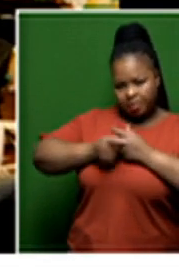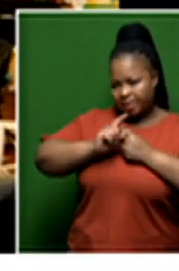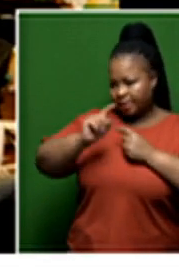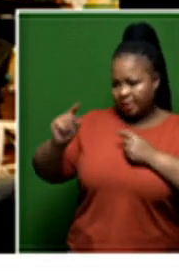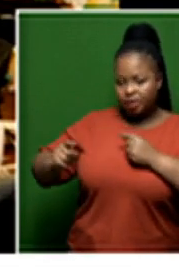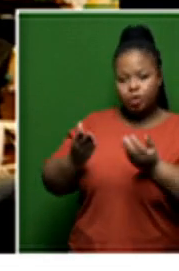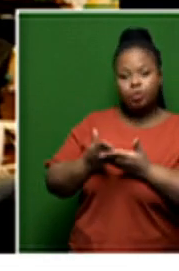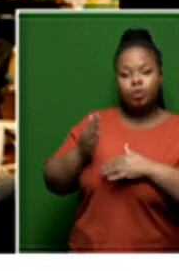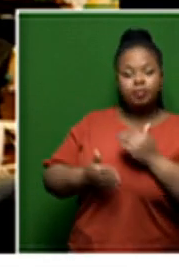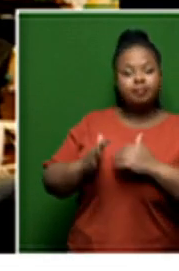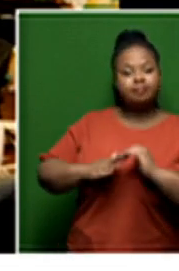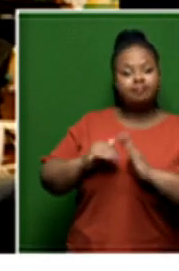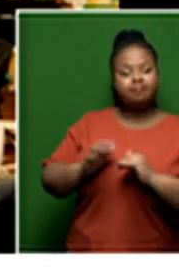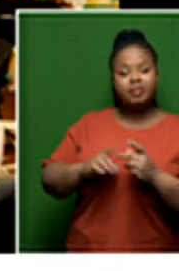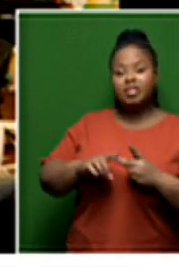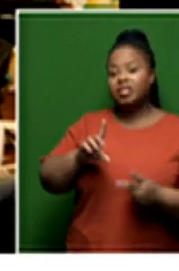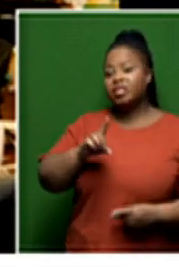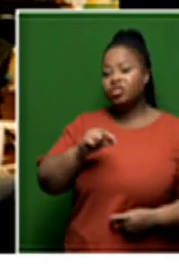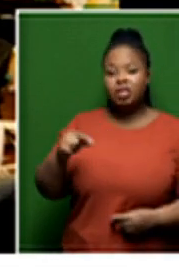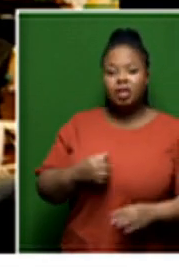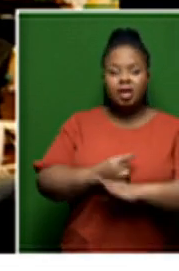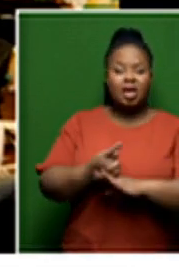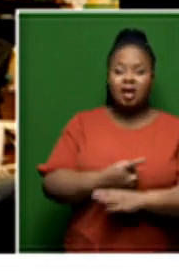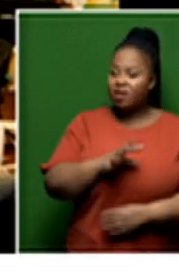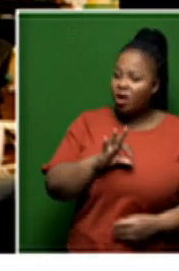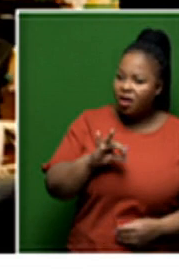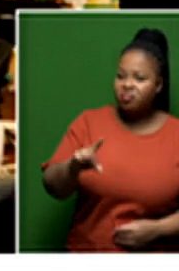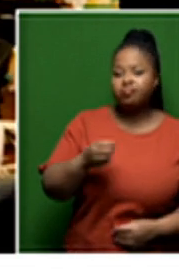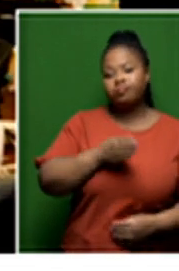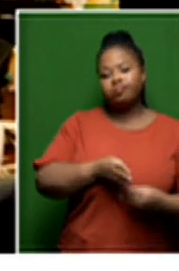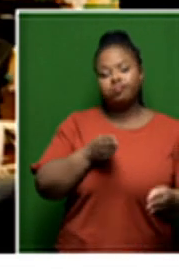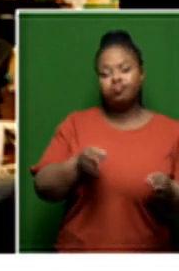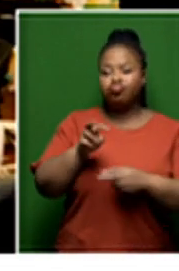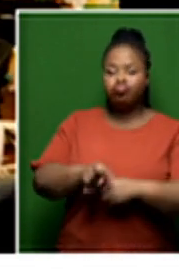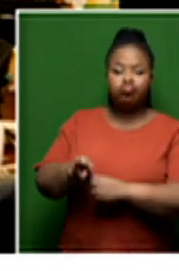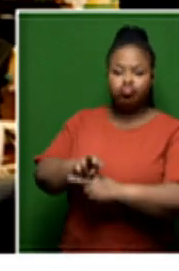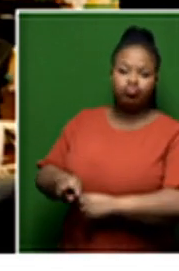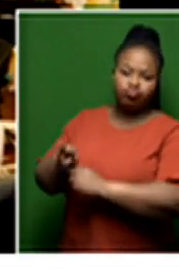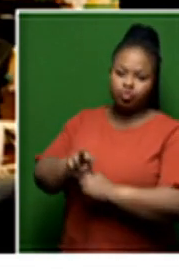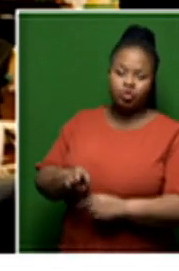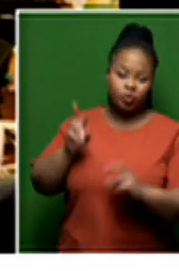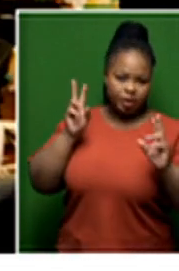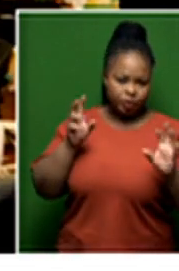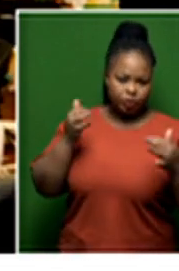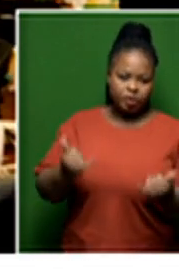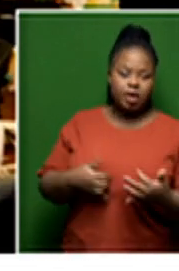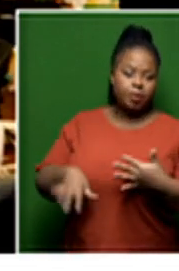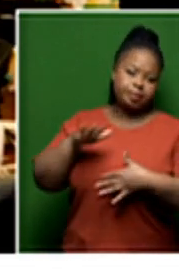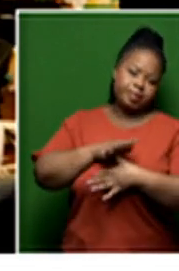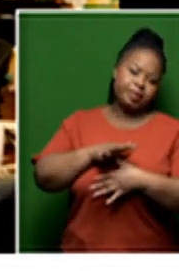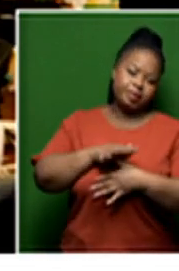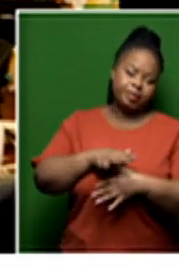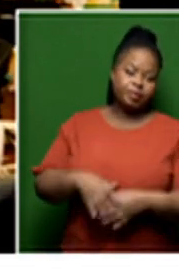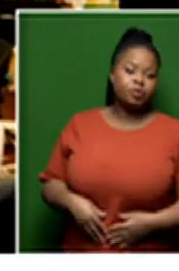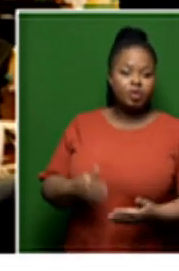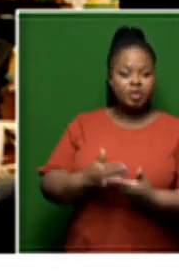delivery of school infrastructure. The DG is on the ground every hour, every day, also to monitor. So this matter is now a priority